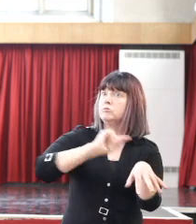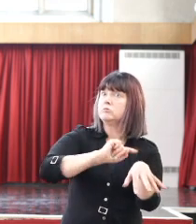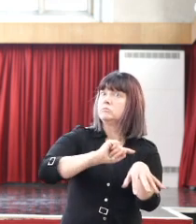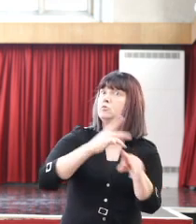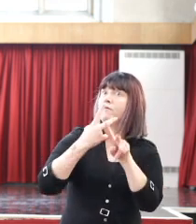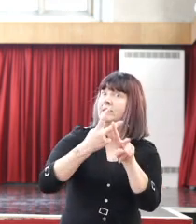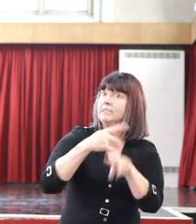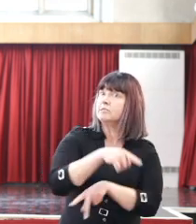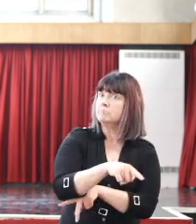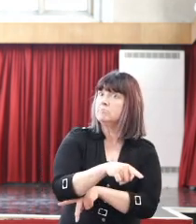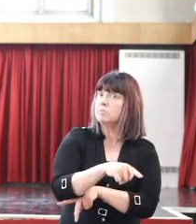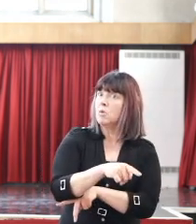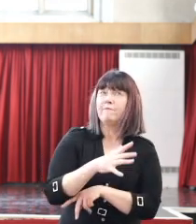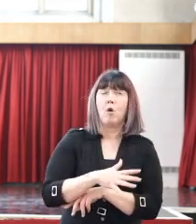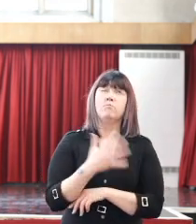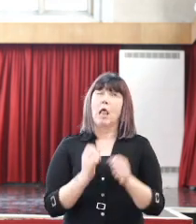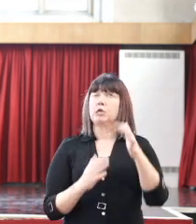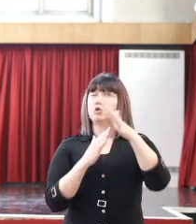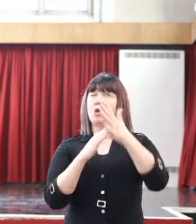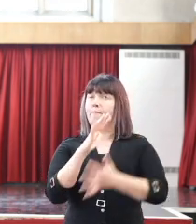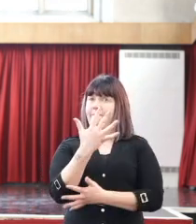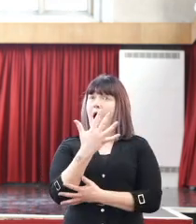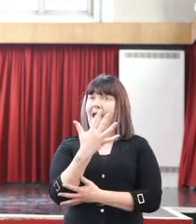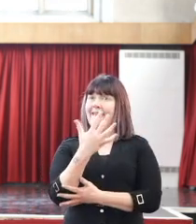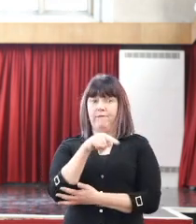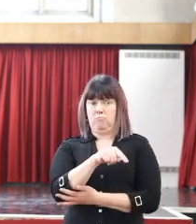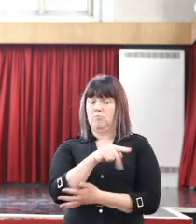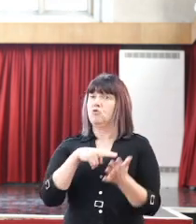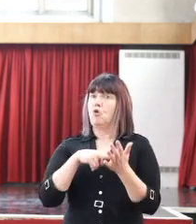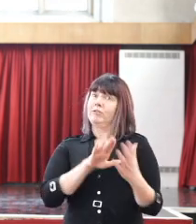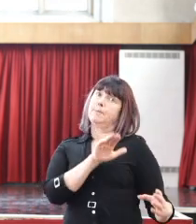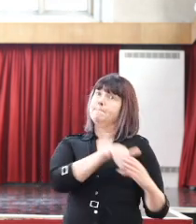there was Norwich. So a brilliant piece of how we are pushing